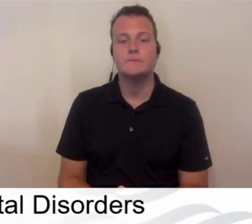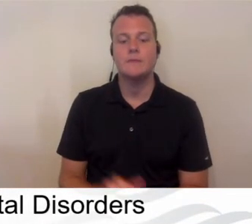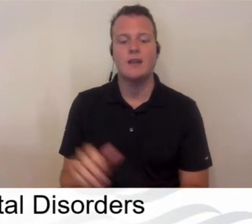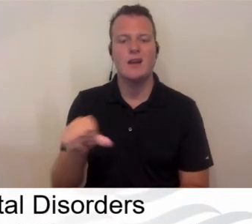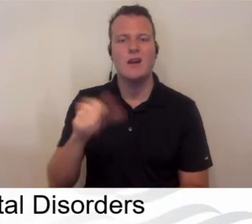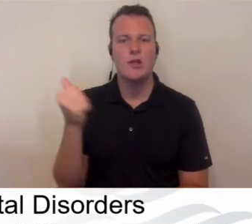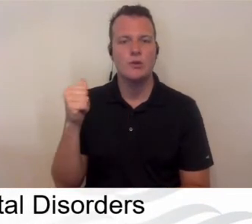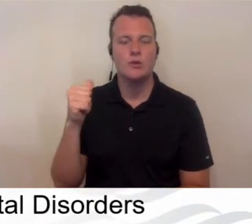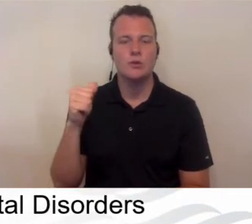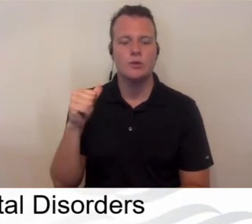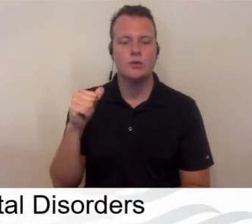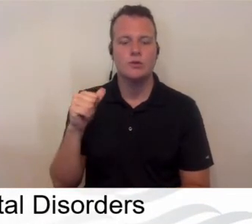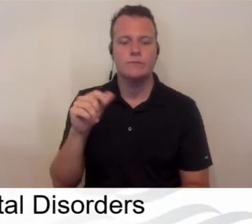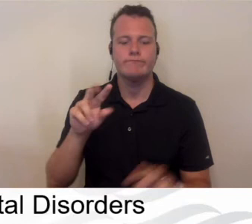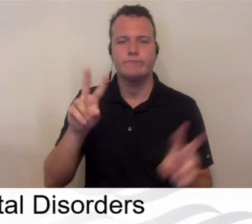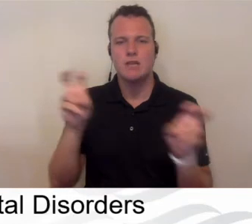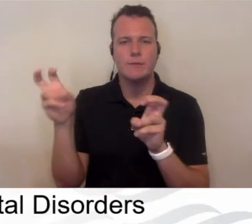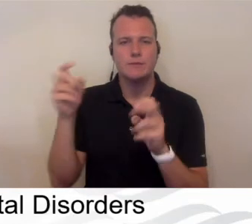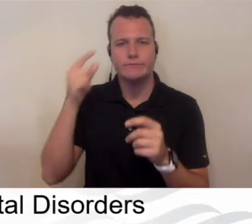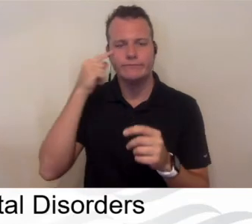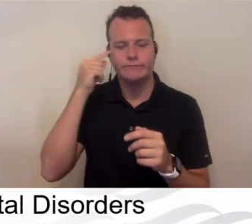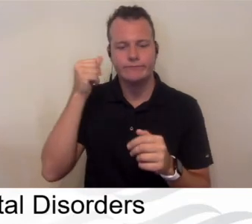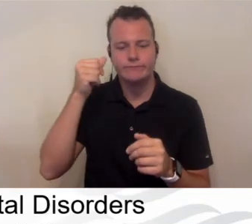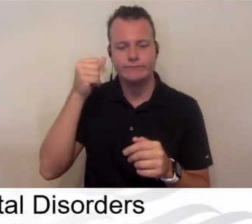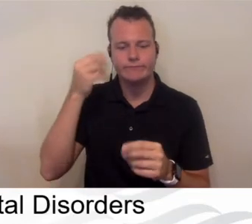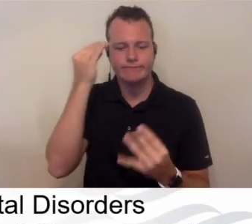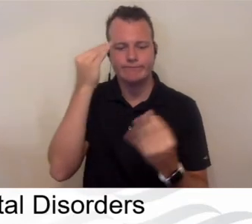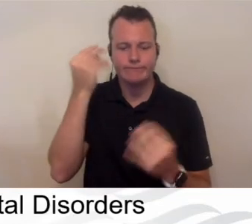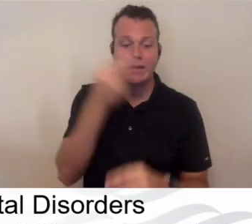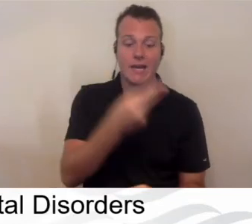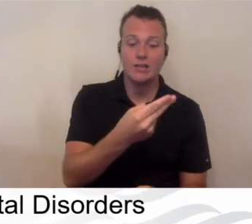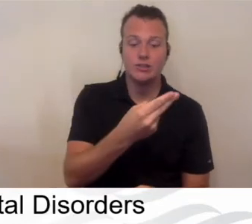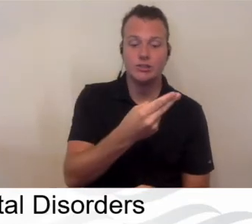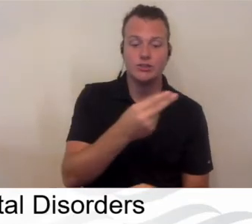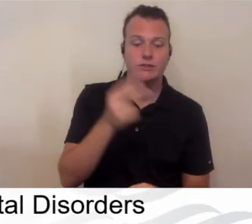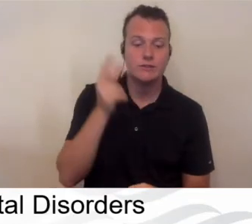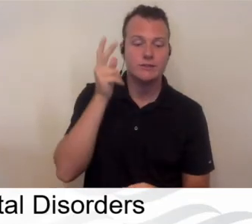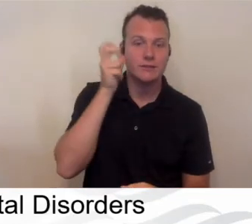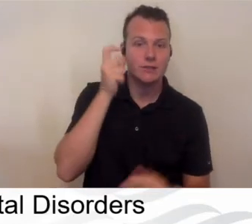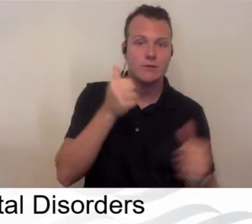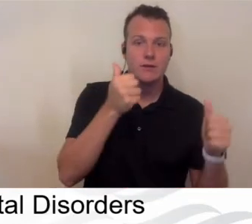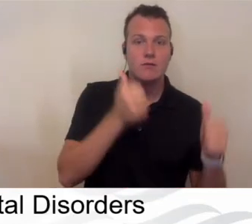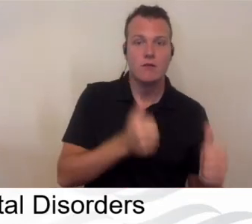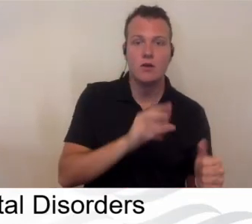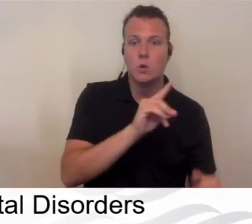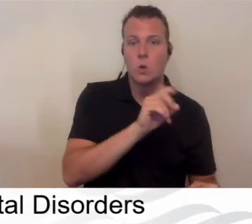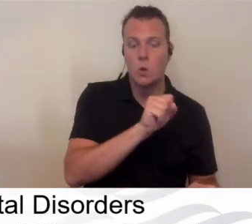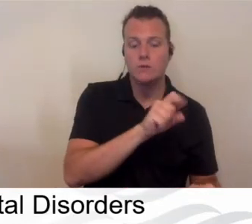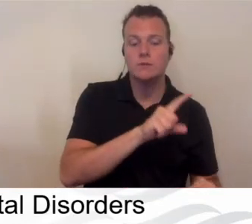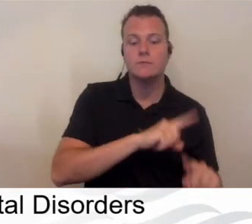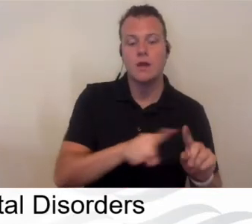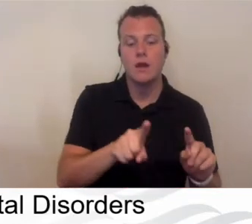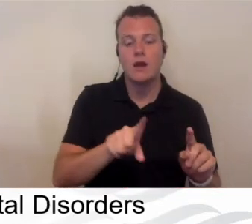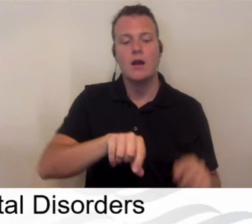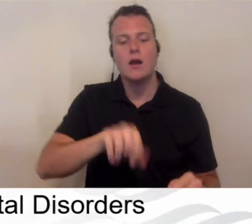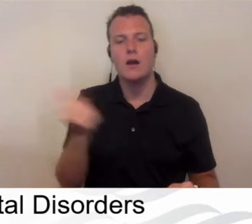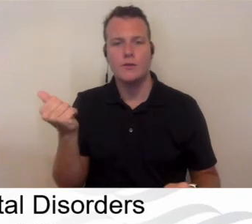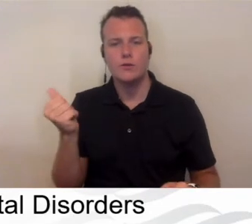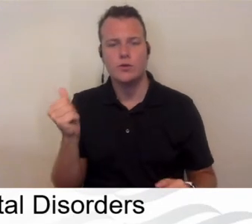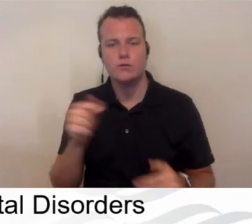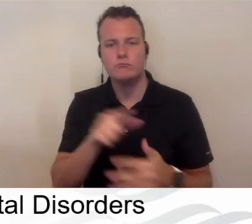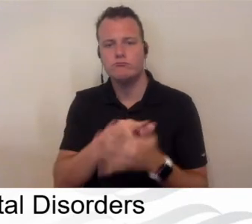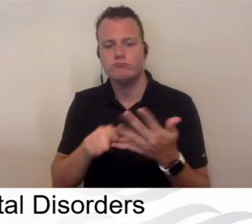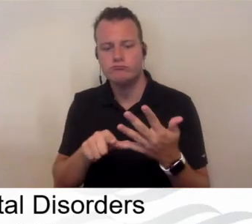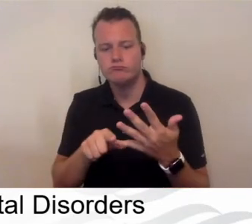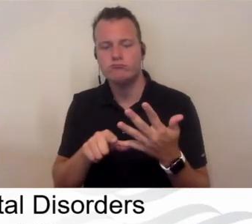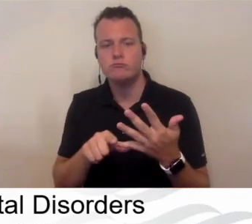you know, H is for hearing, the hearing loss codes, but these are some other places I want you to consider. So